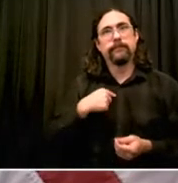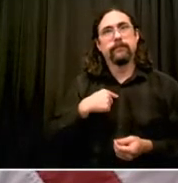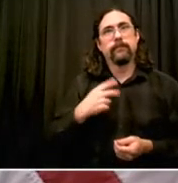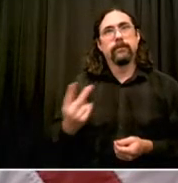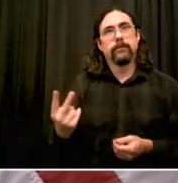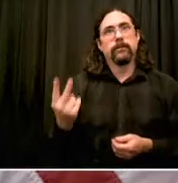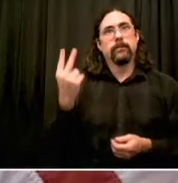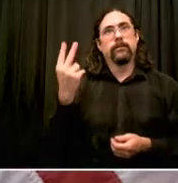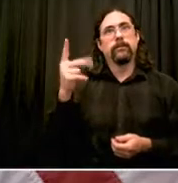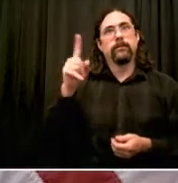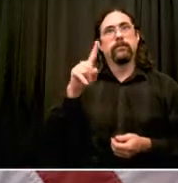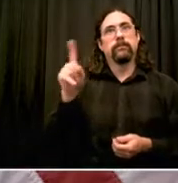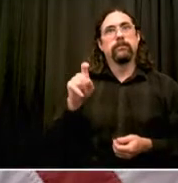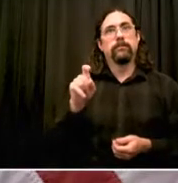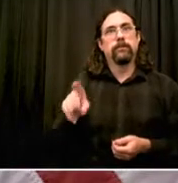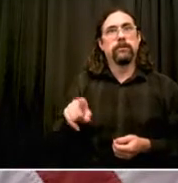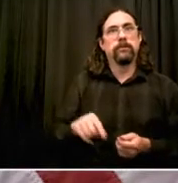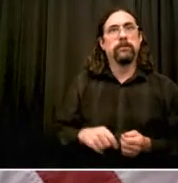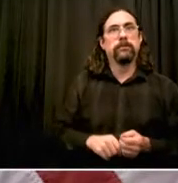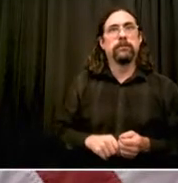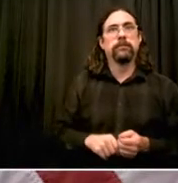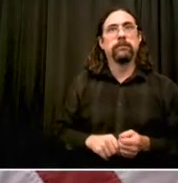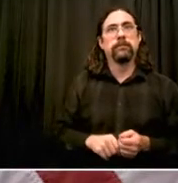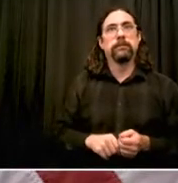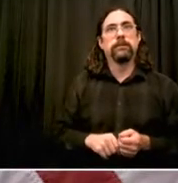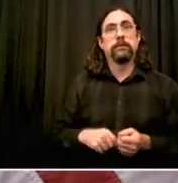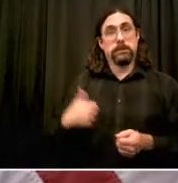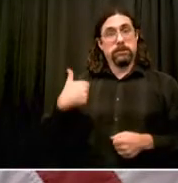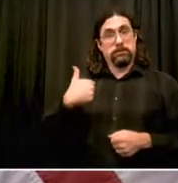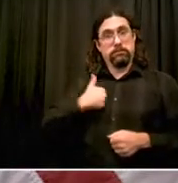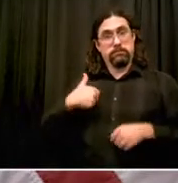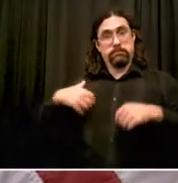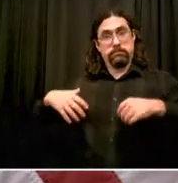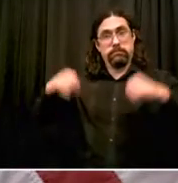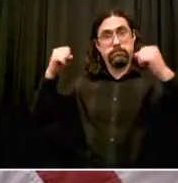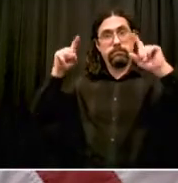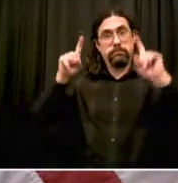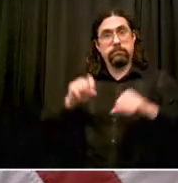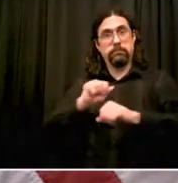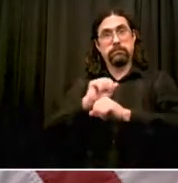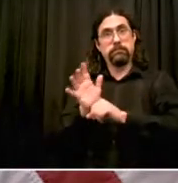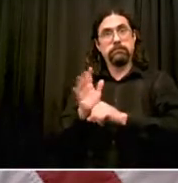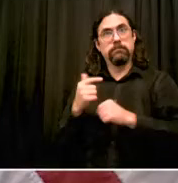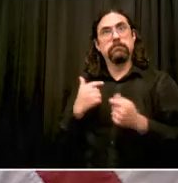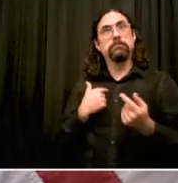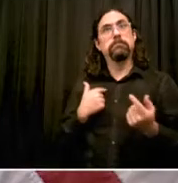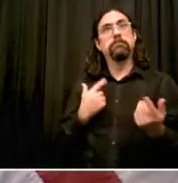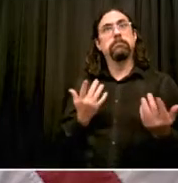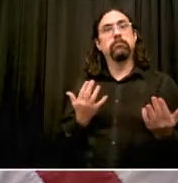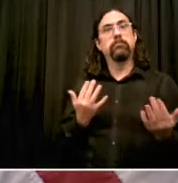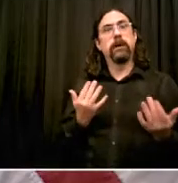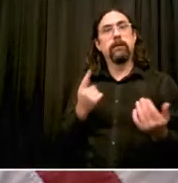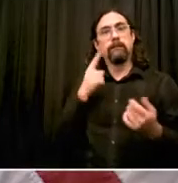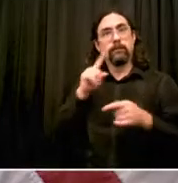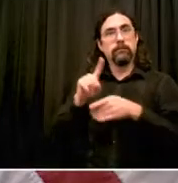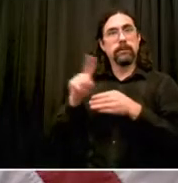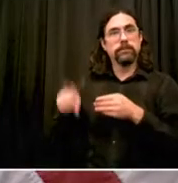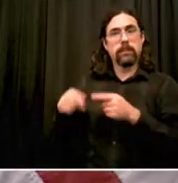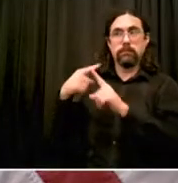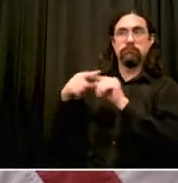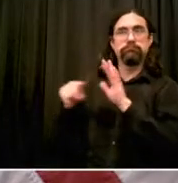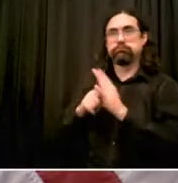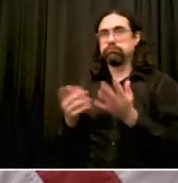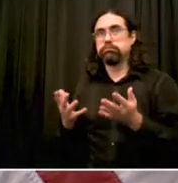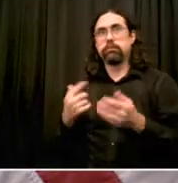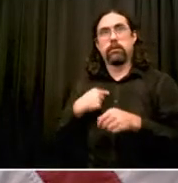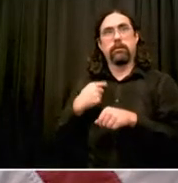mine. It's been 17 days. This is a private lab, but when you say about the two-day wait, is that the